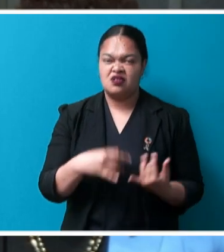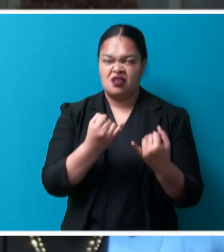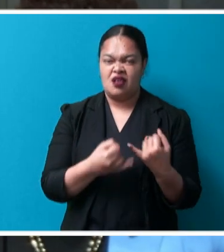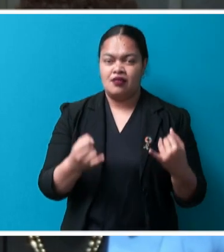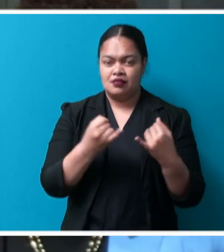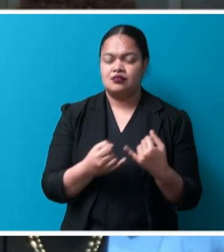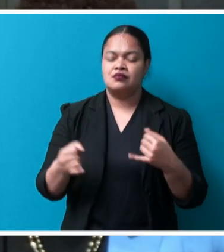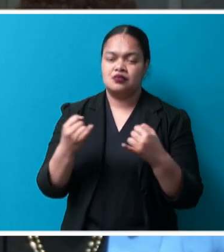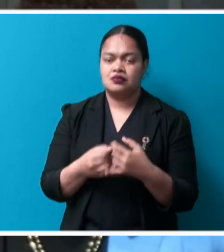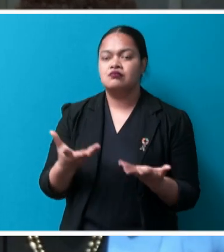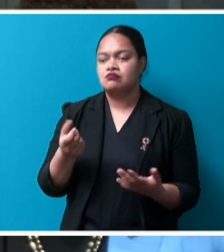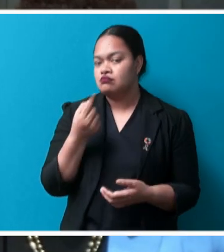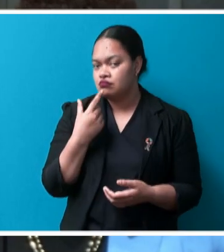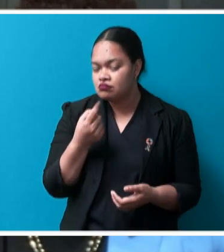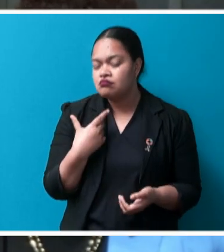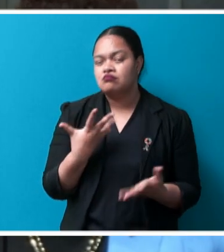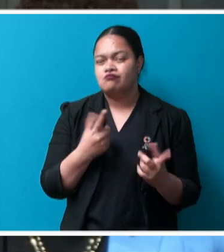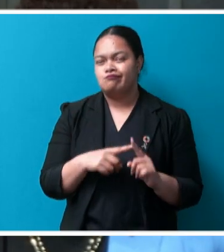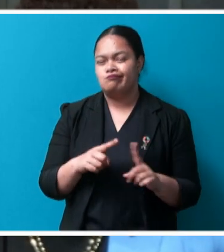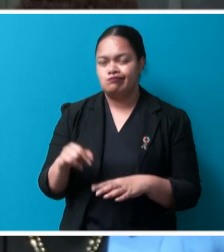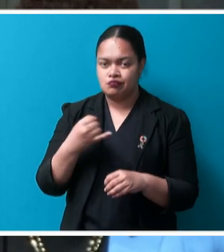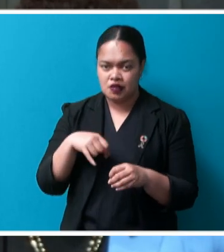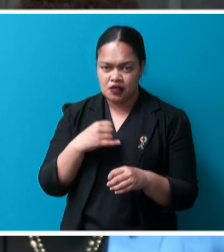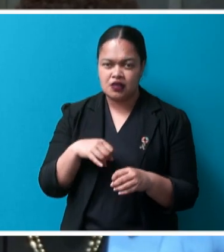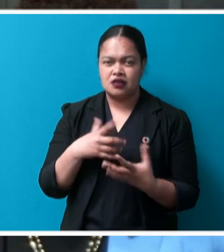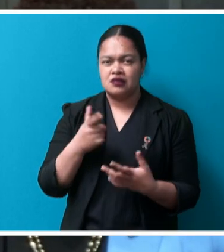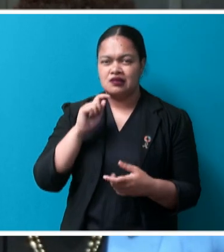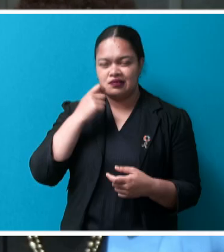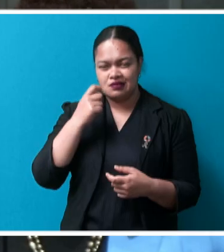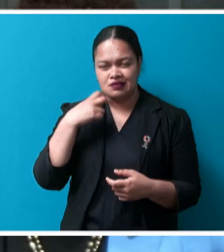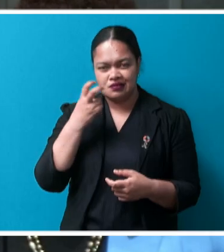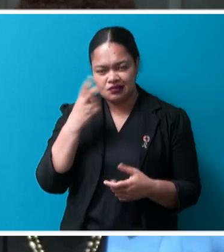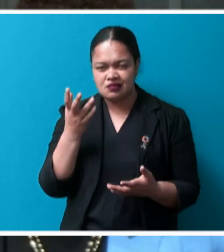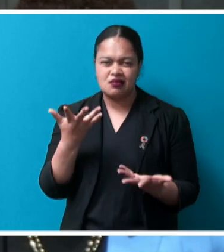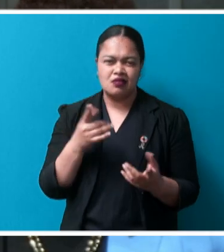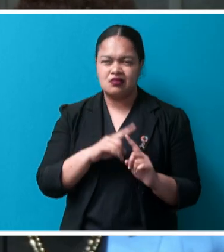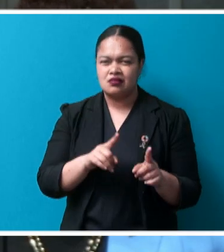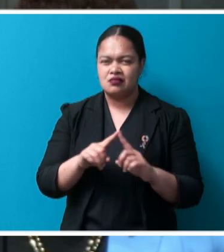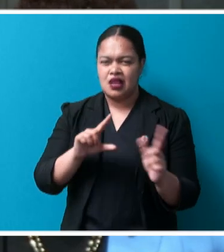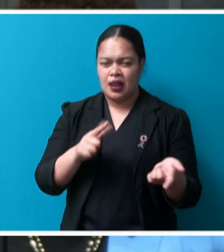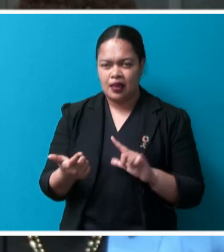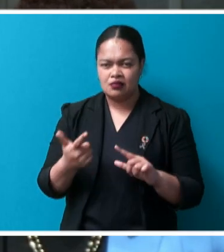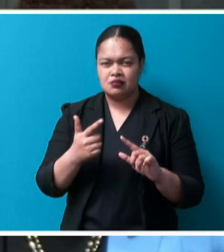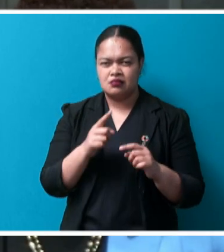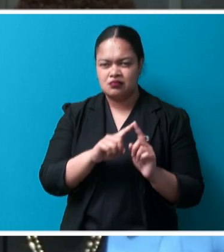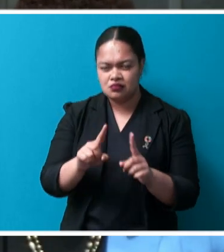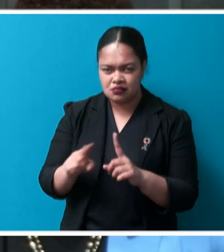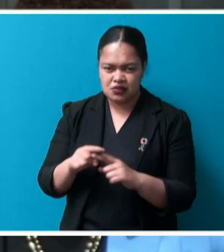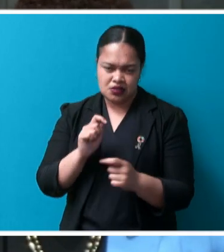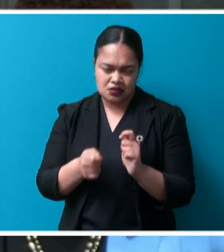digital tablets to request medical, dental, laboratory, and radiological supplies in real time.